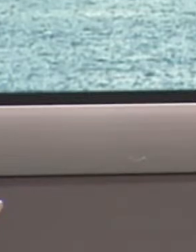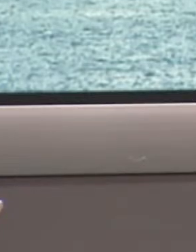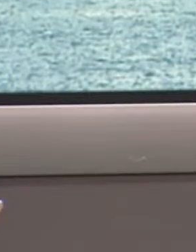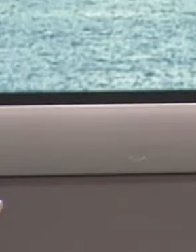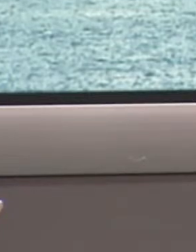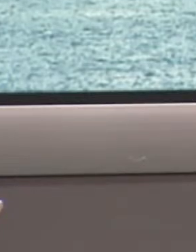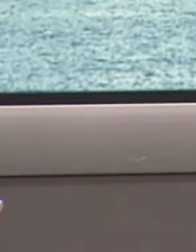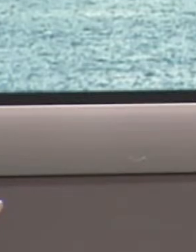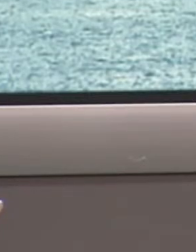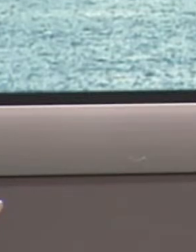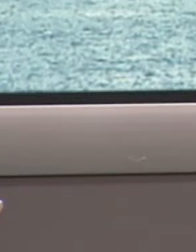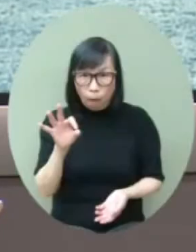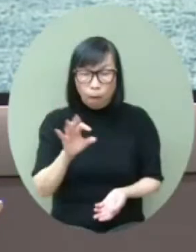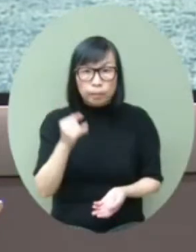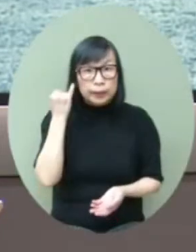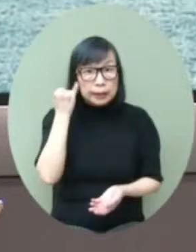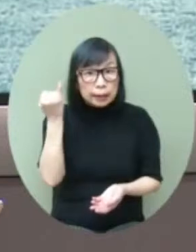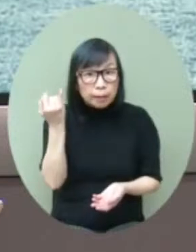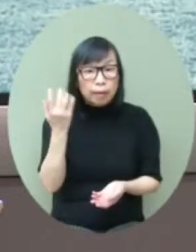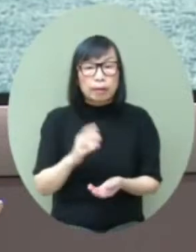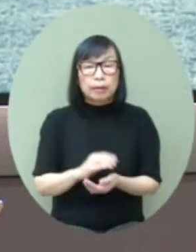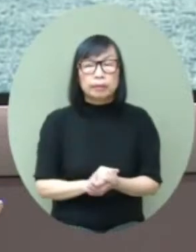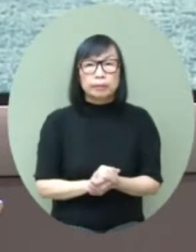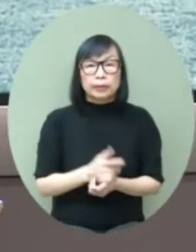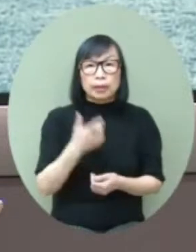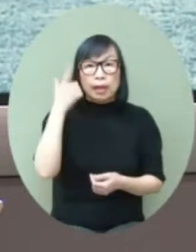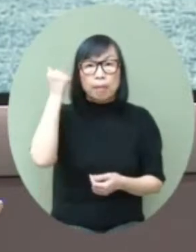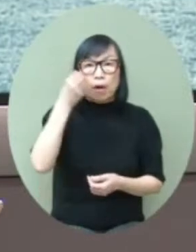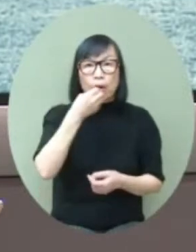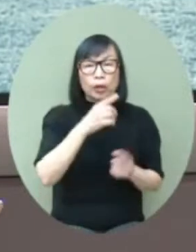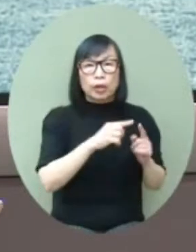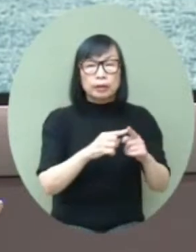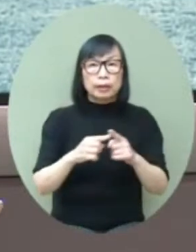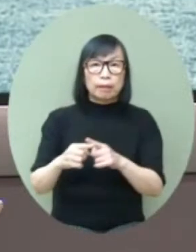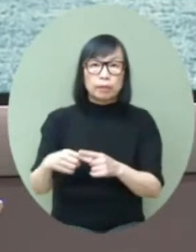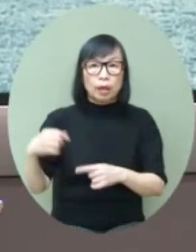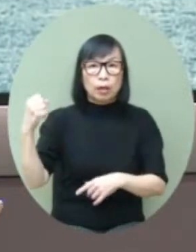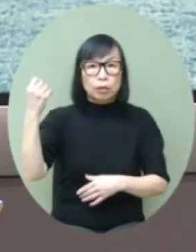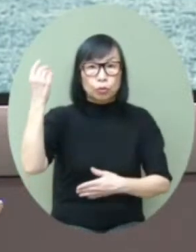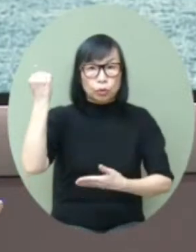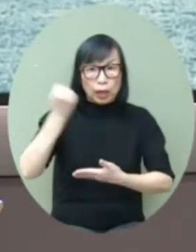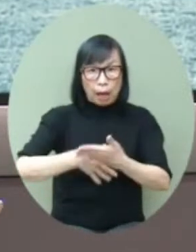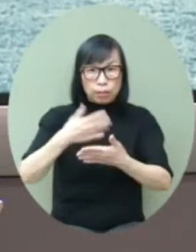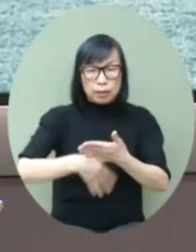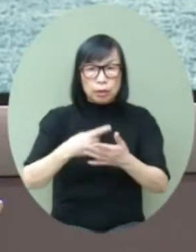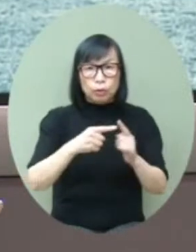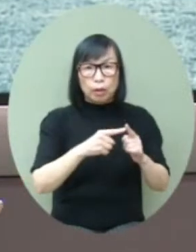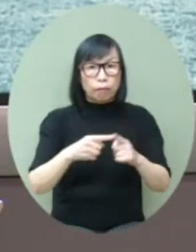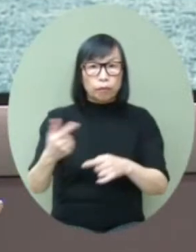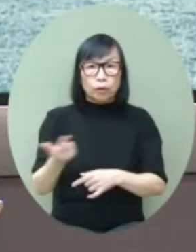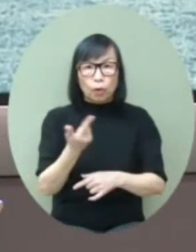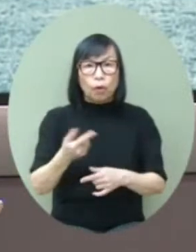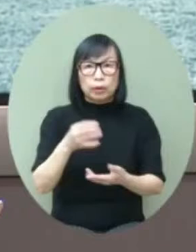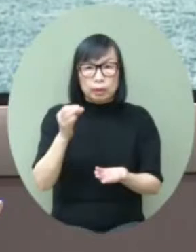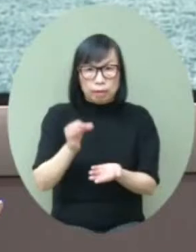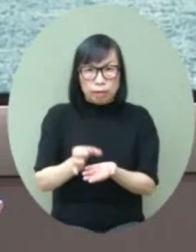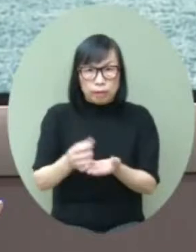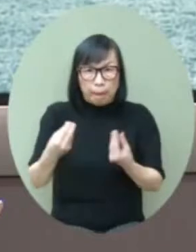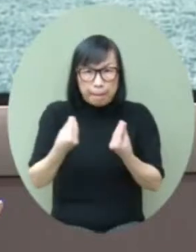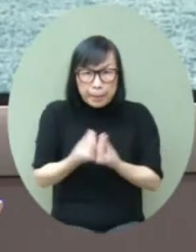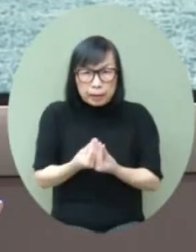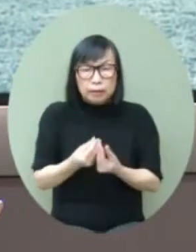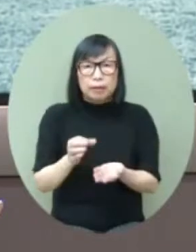or relatives are carriers of the virus. We also urge the members of the public to minimize